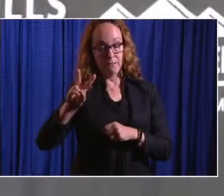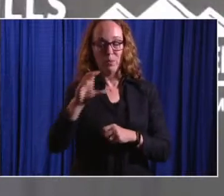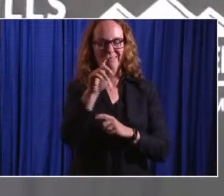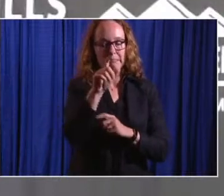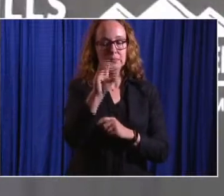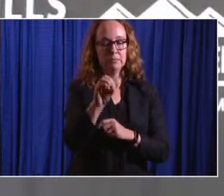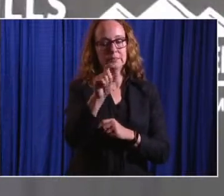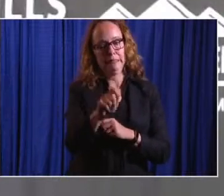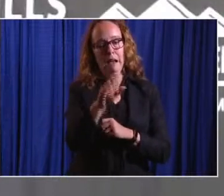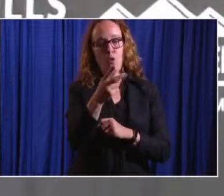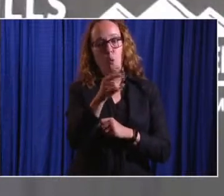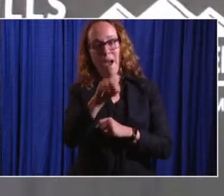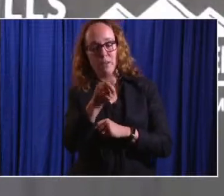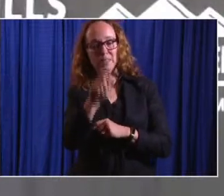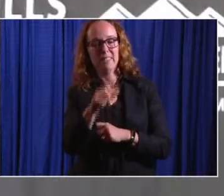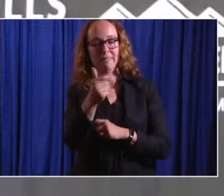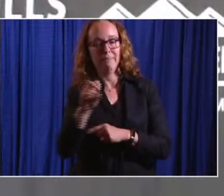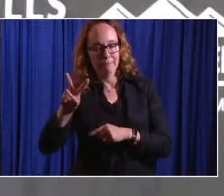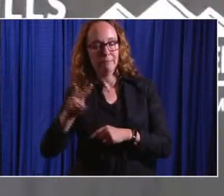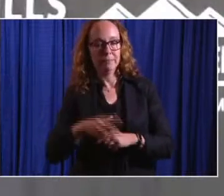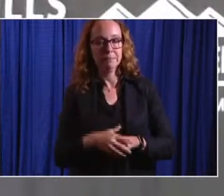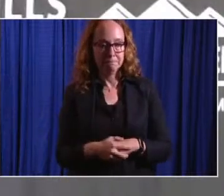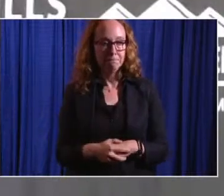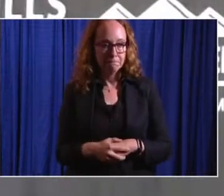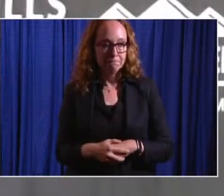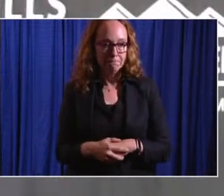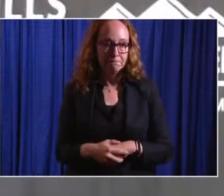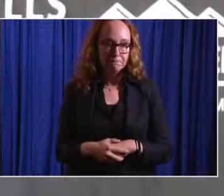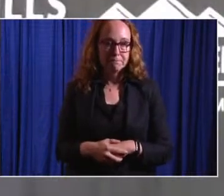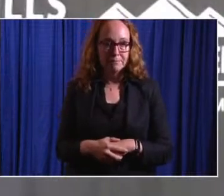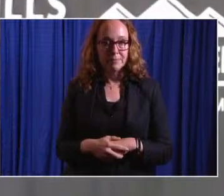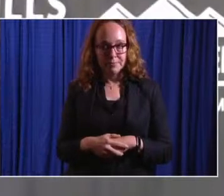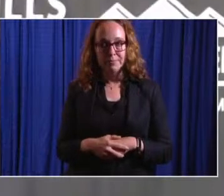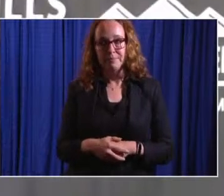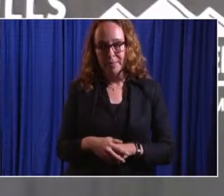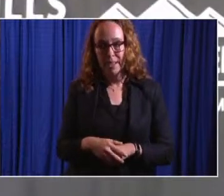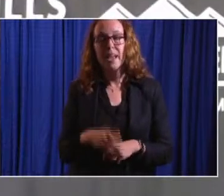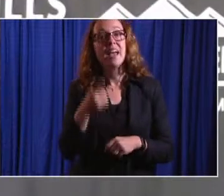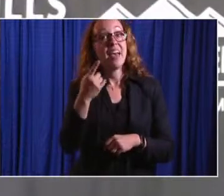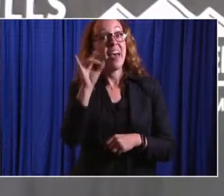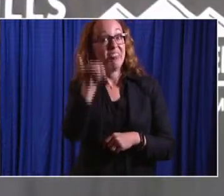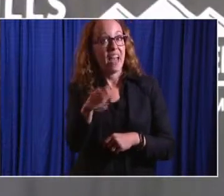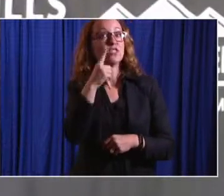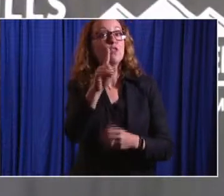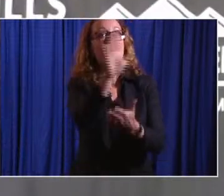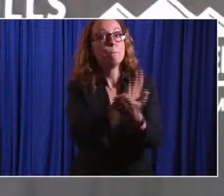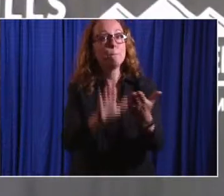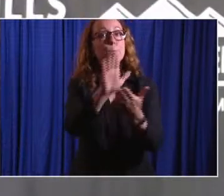under Post-Secondary Employment Outcomes Explorer. So lots of information on careers,